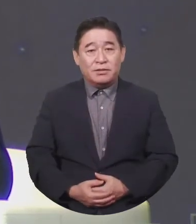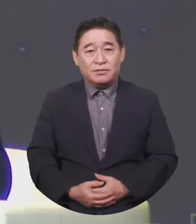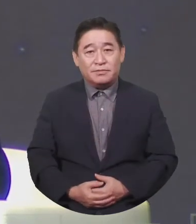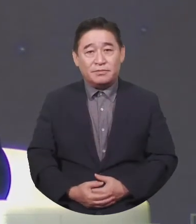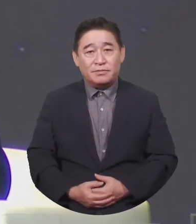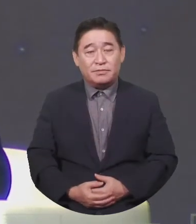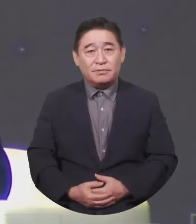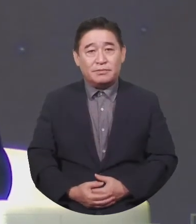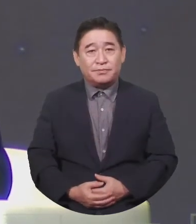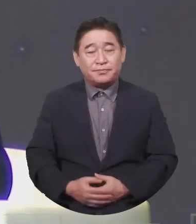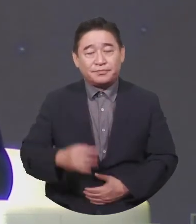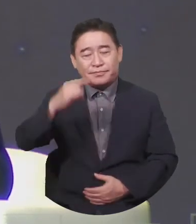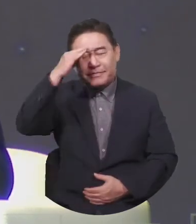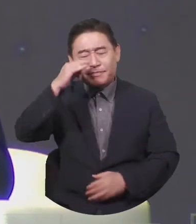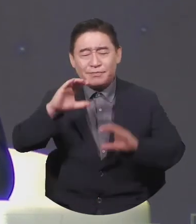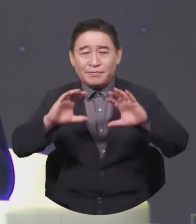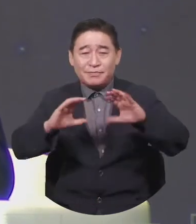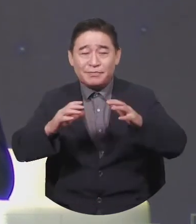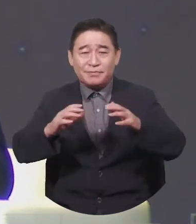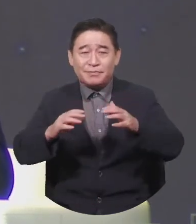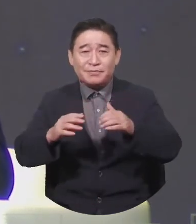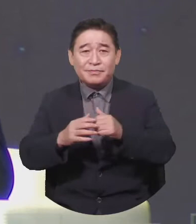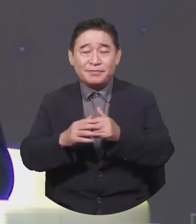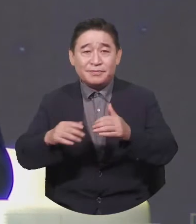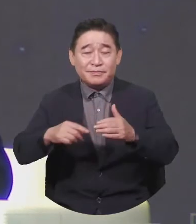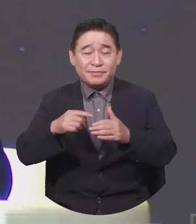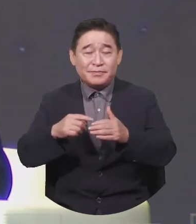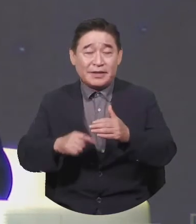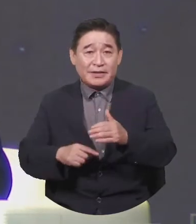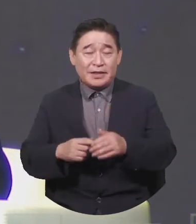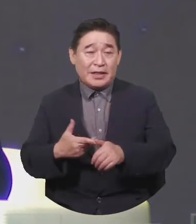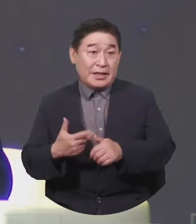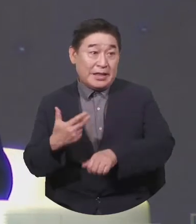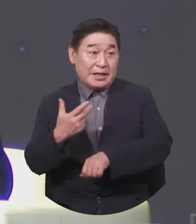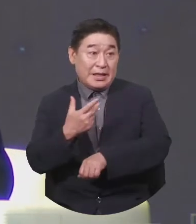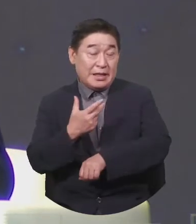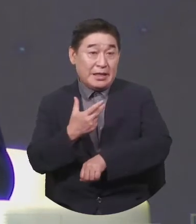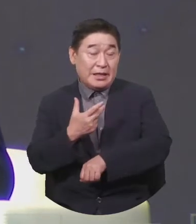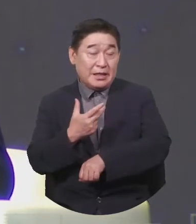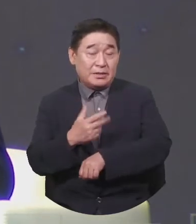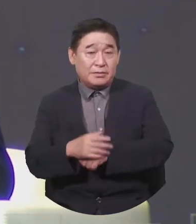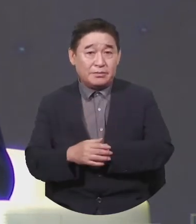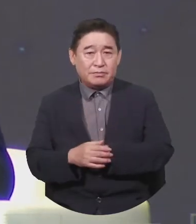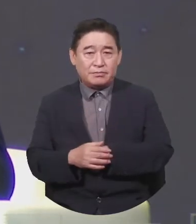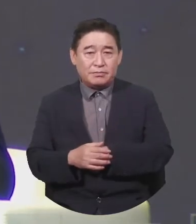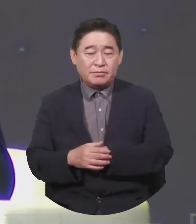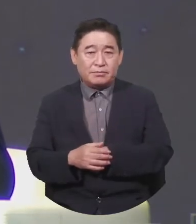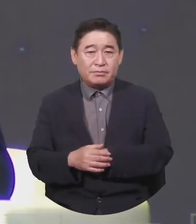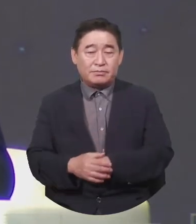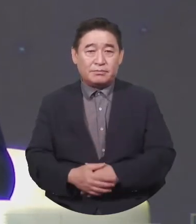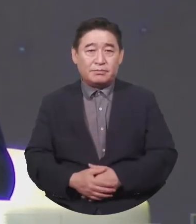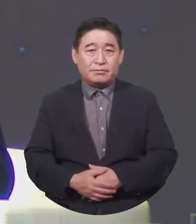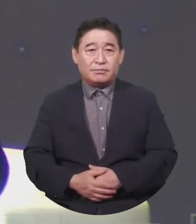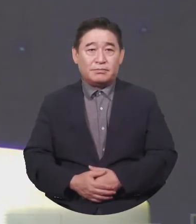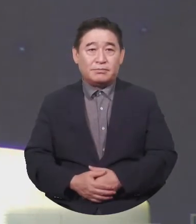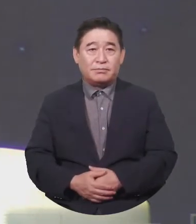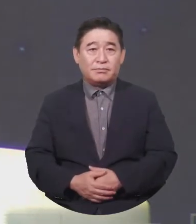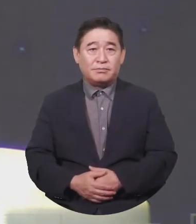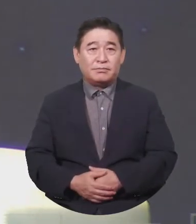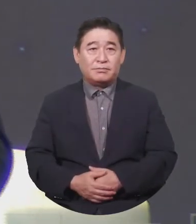did another organization because according to our law, we cannot do it. To do such work.